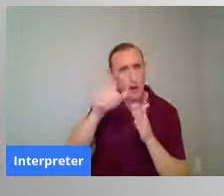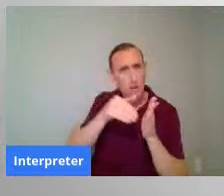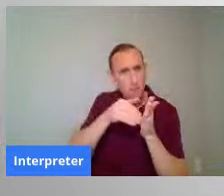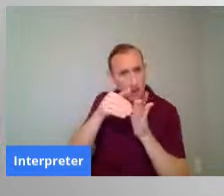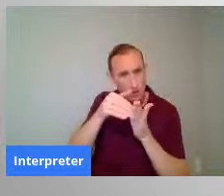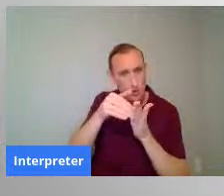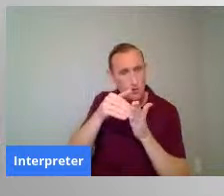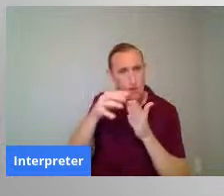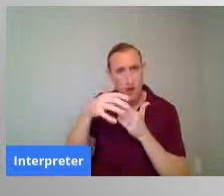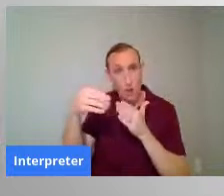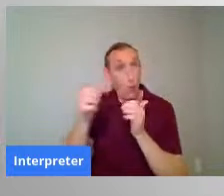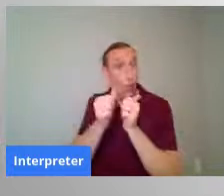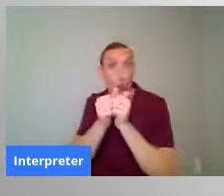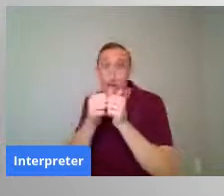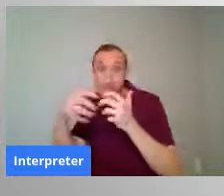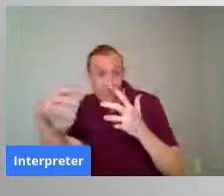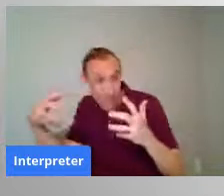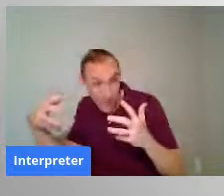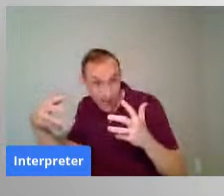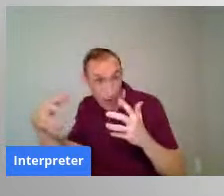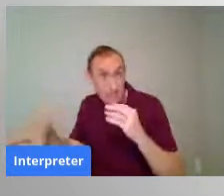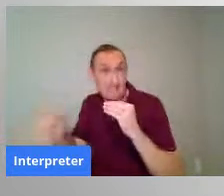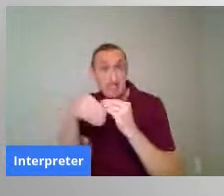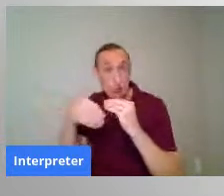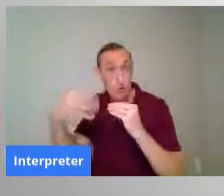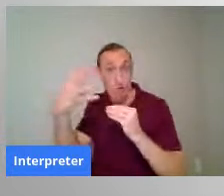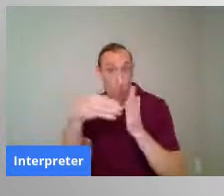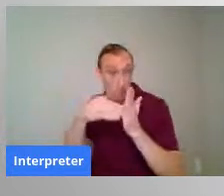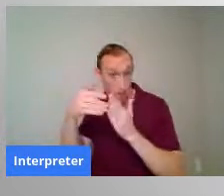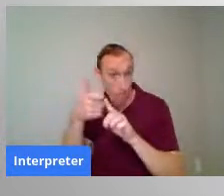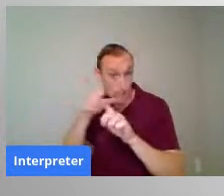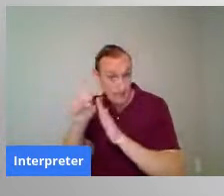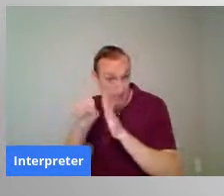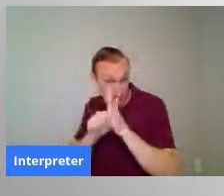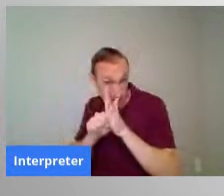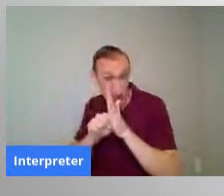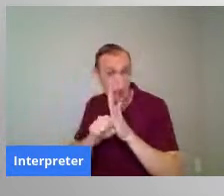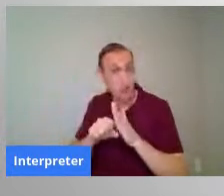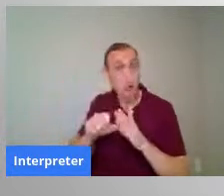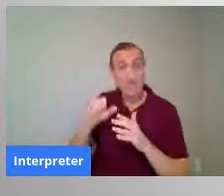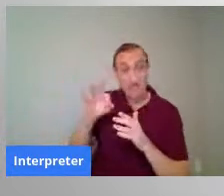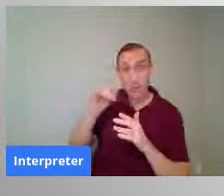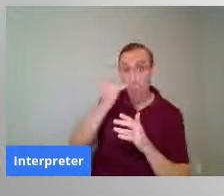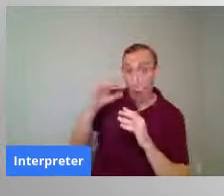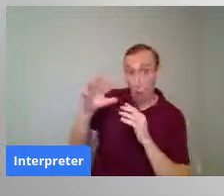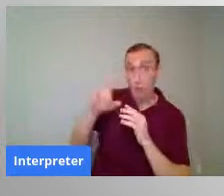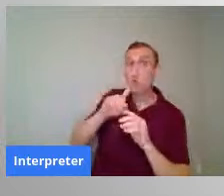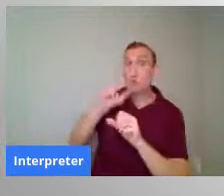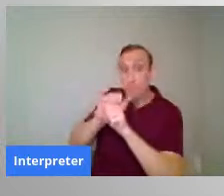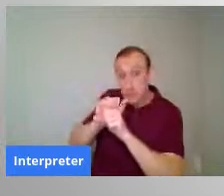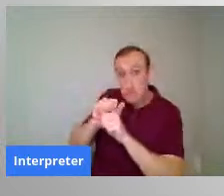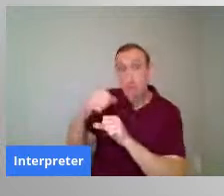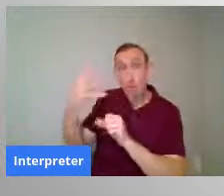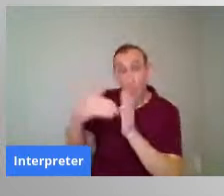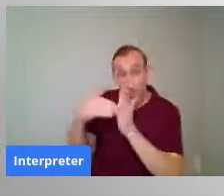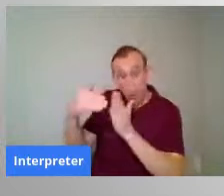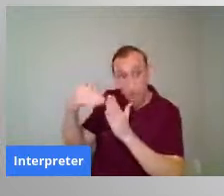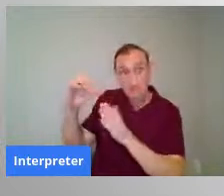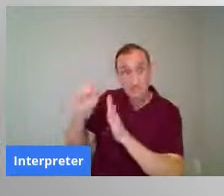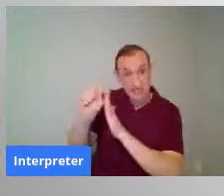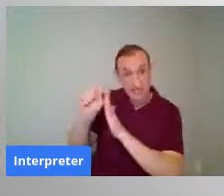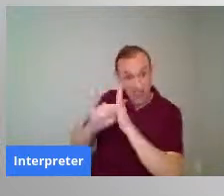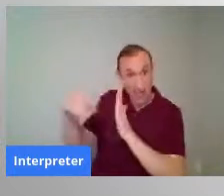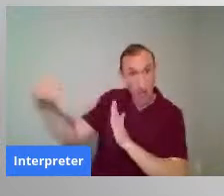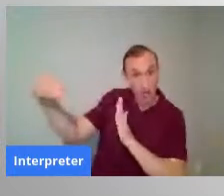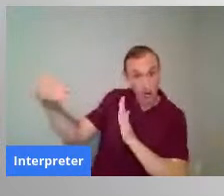$4 million from the state. So if we do end up getting that $4 million from the state, you can see that this trend line is going